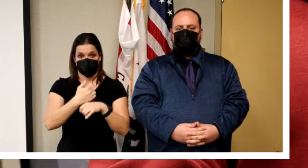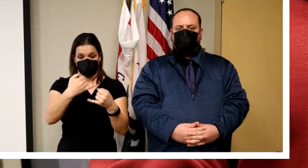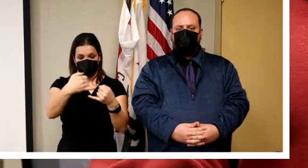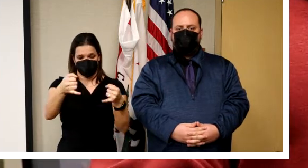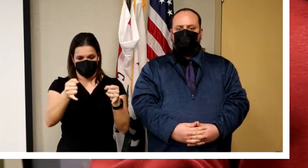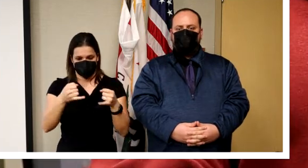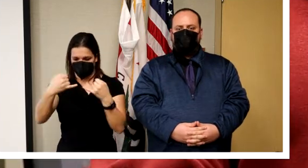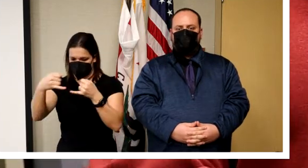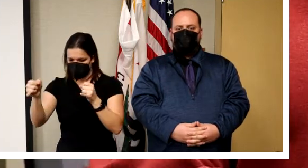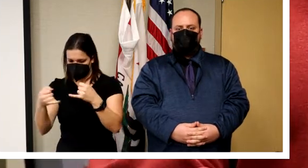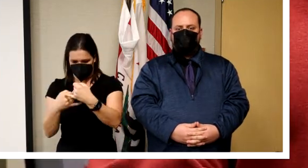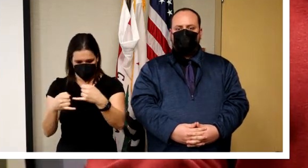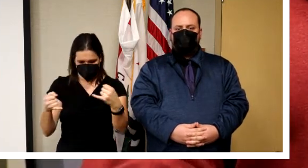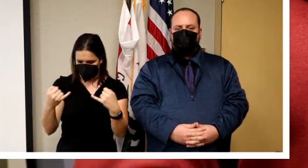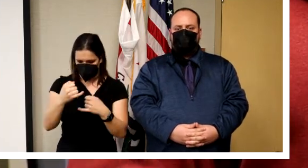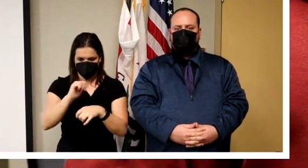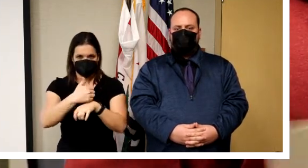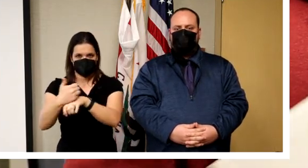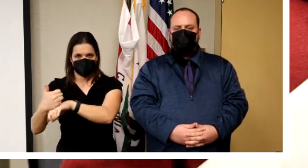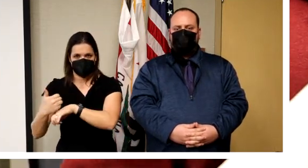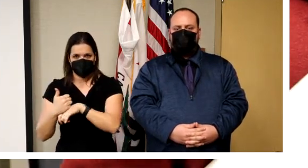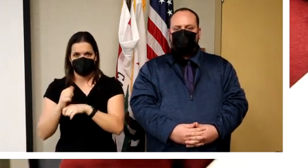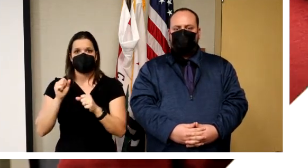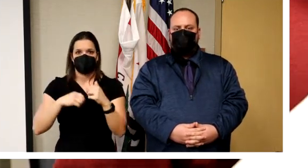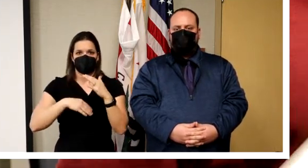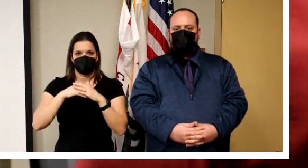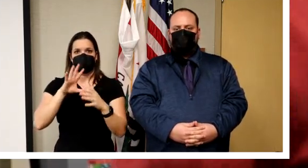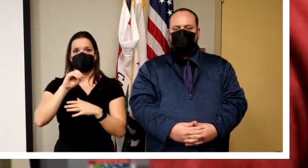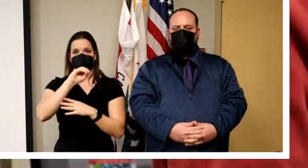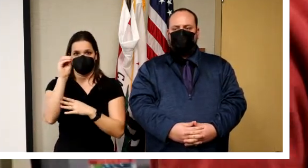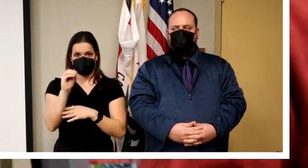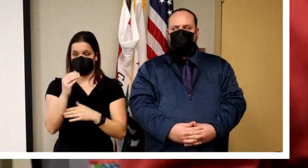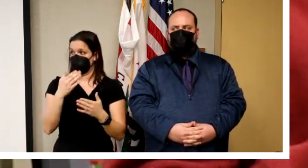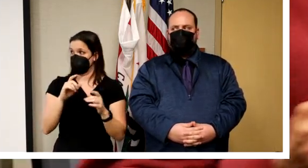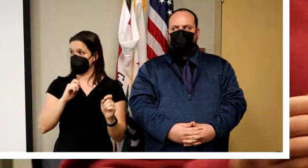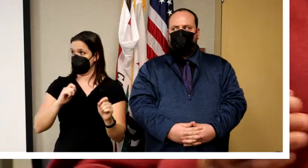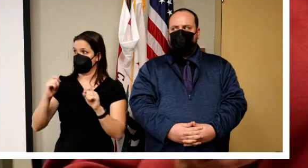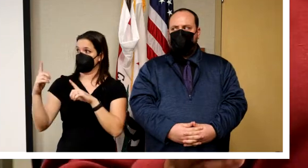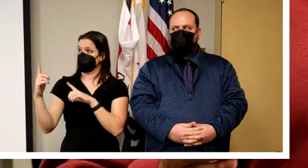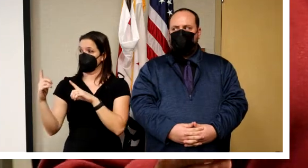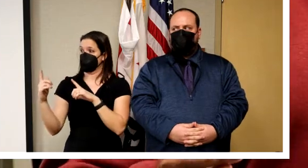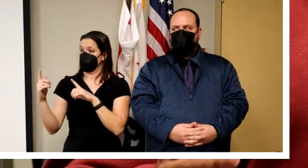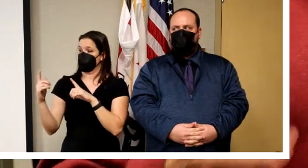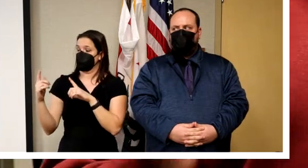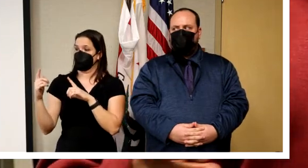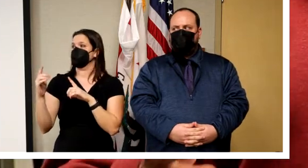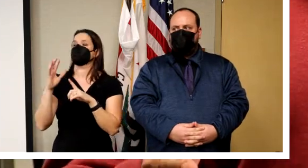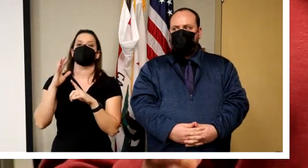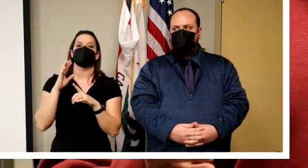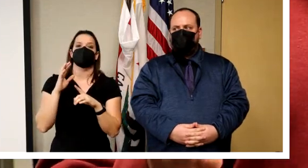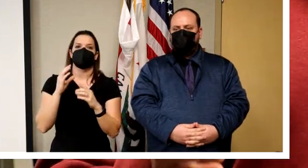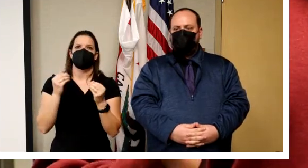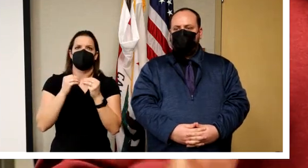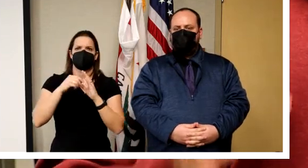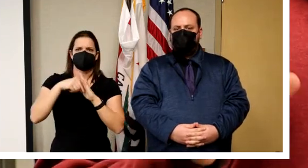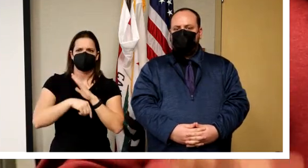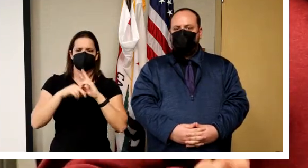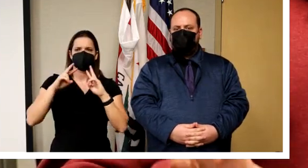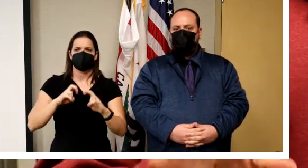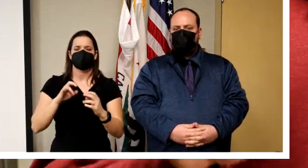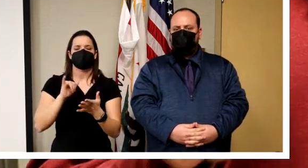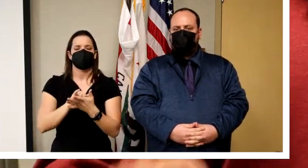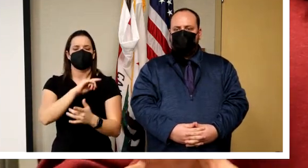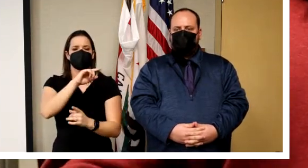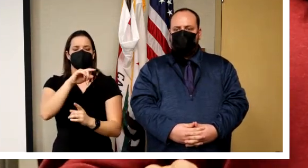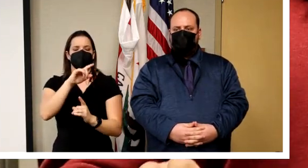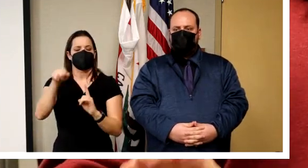can reach 50%. So it wouldn't matter, and maybe I should have talked in greater detail about this. So the